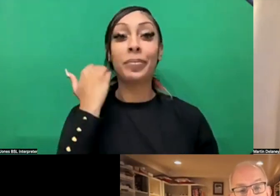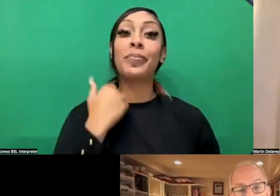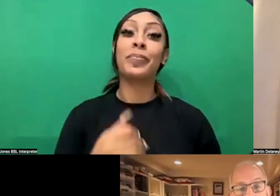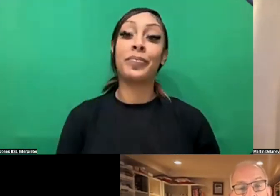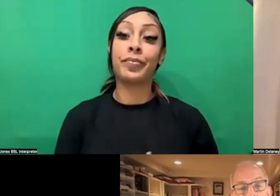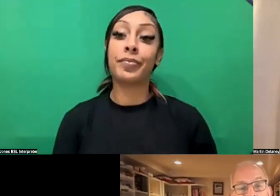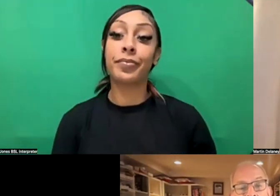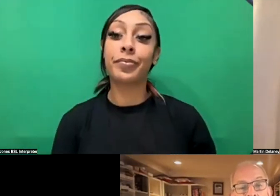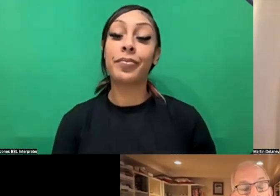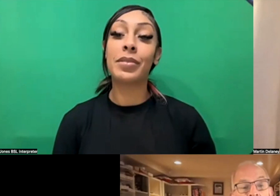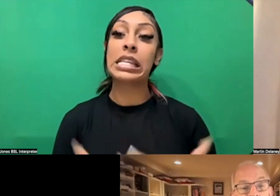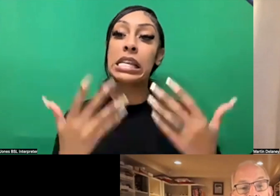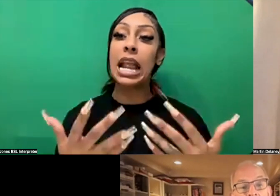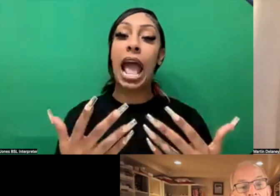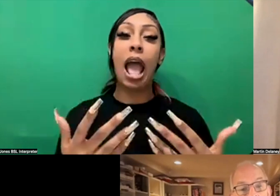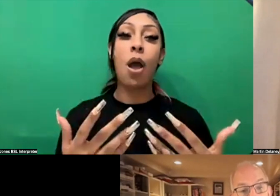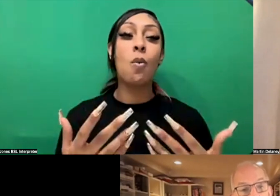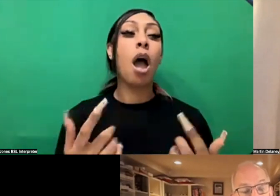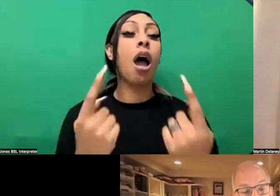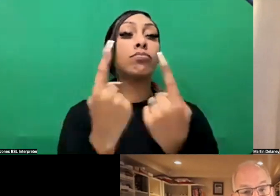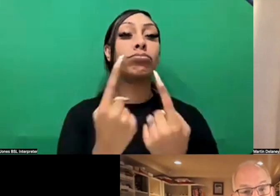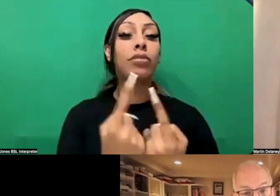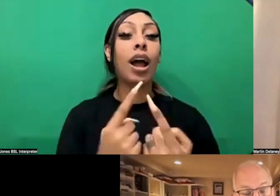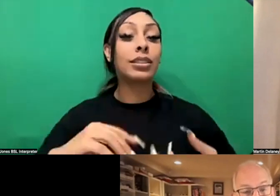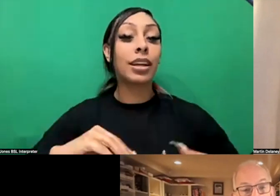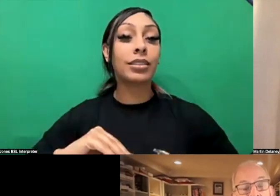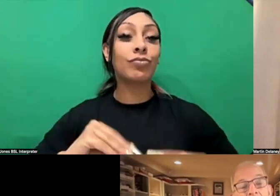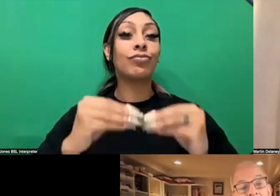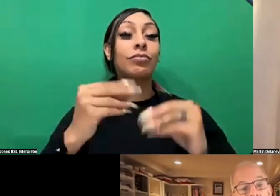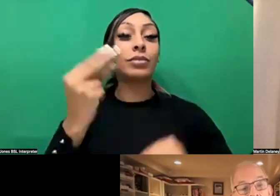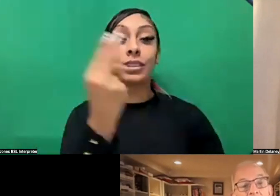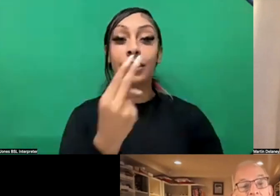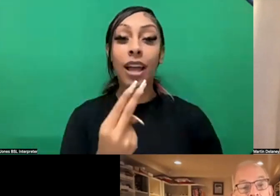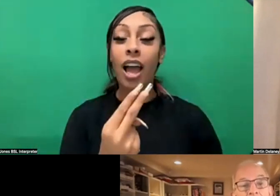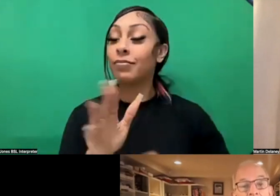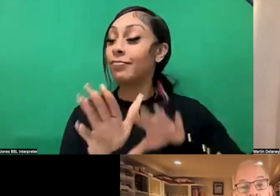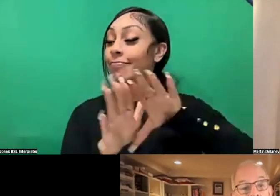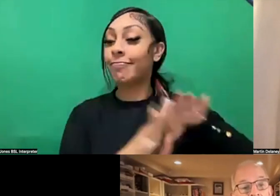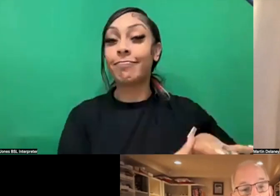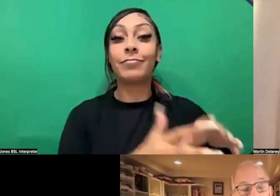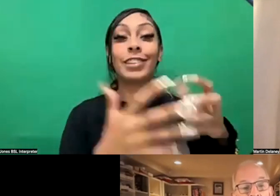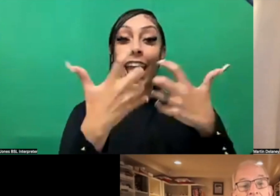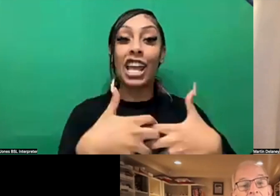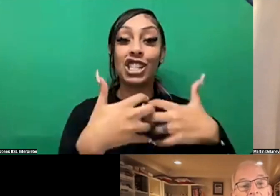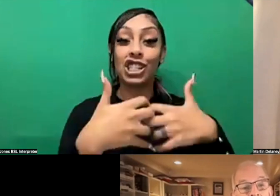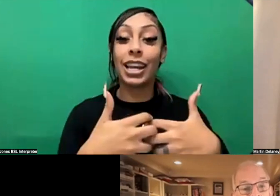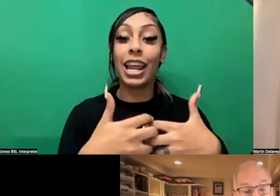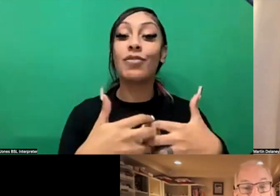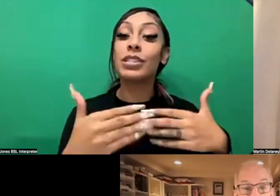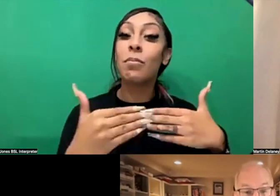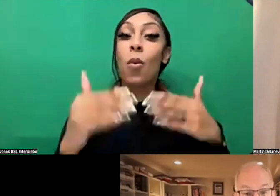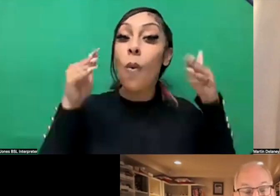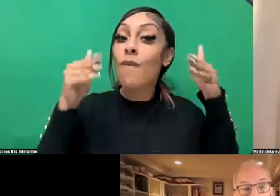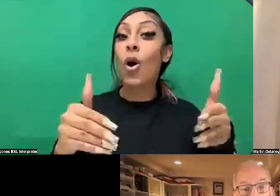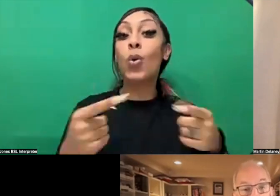product design to remember that it's not about the engineering. It's about music and making music and being able